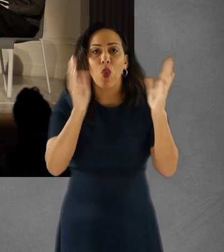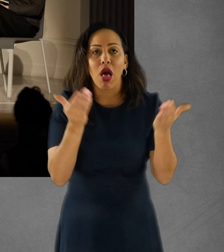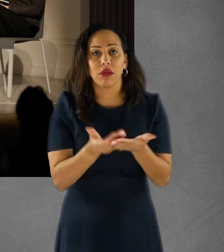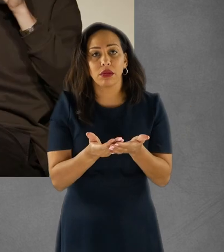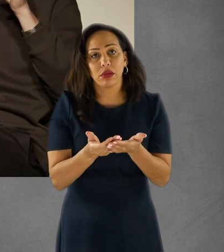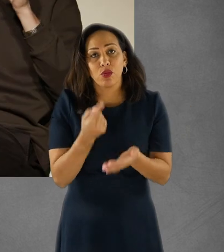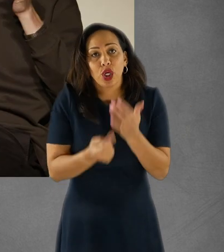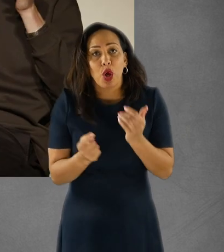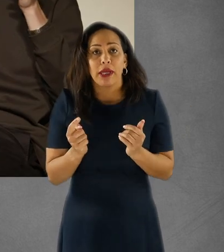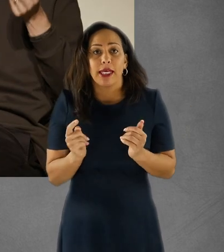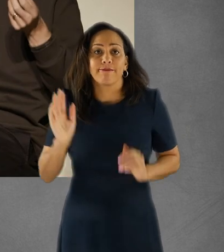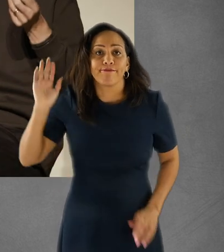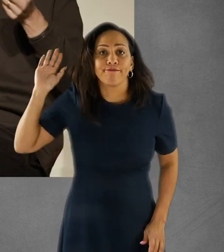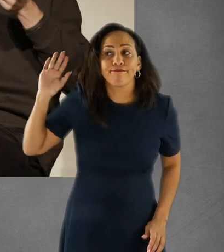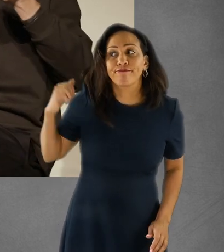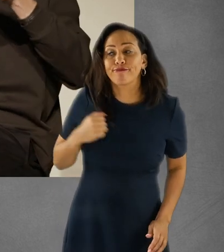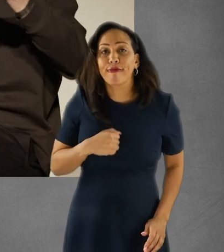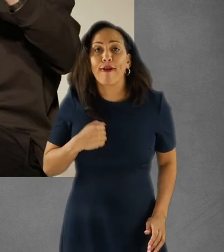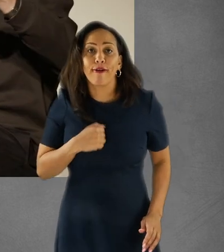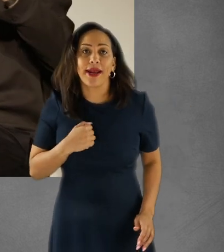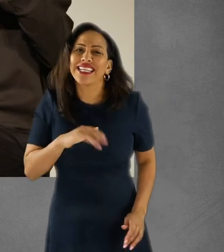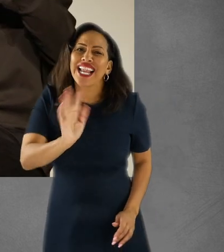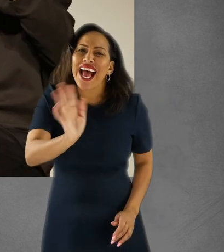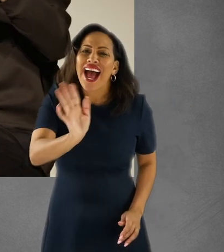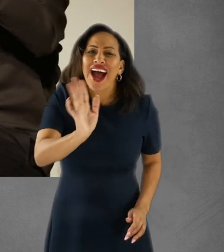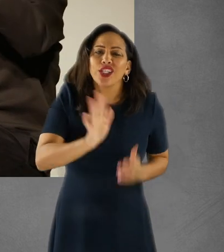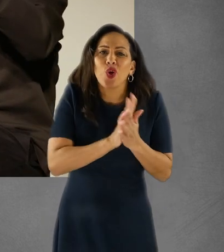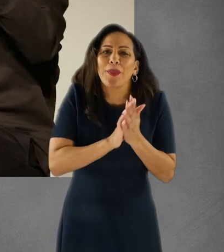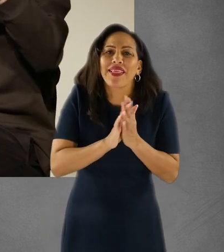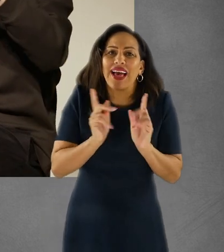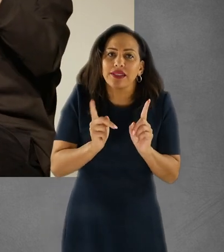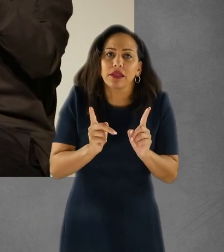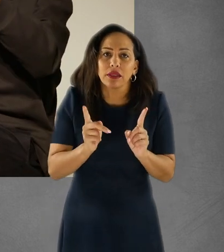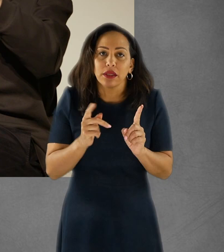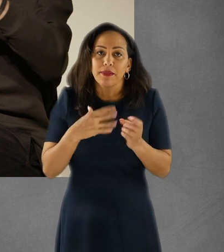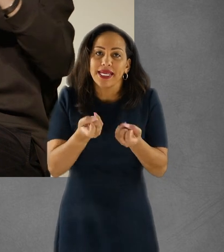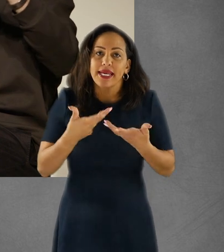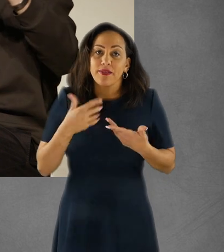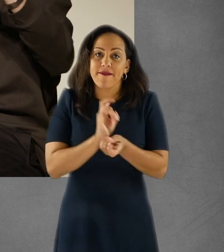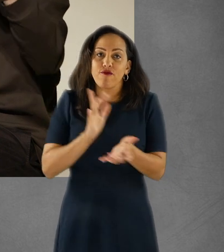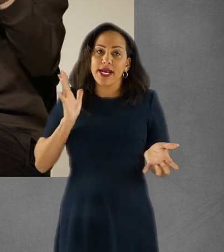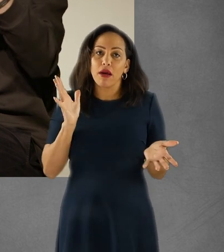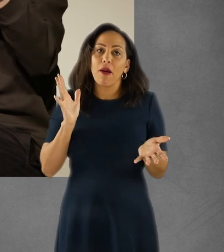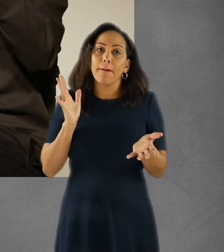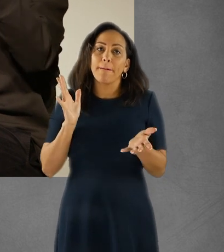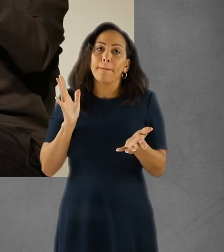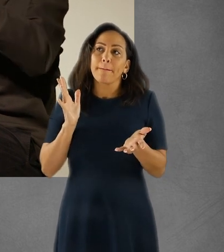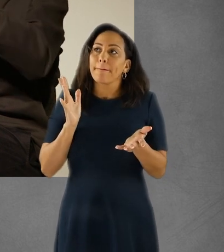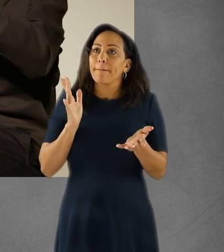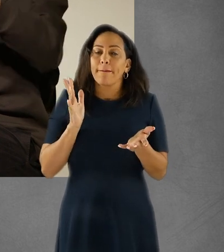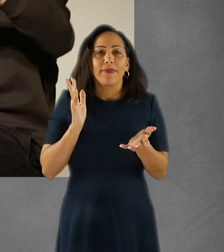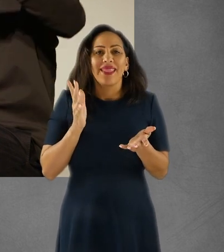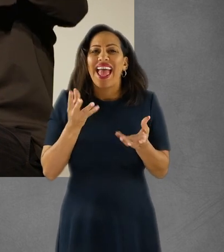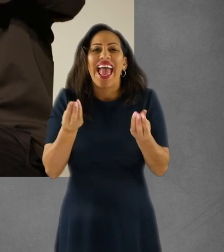that's not what it is. It also gives the kind of freedom to pick up any small point, right? The racehorse collapsing in